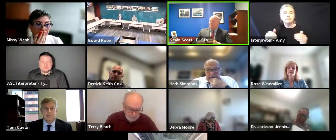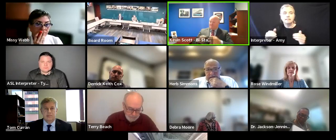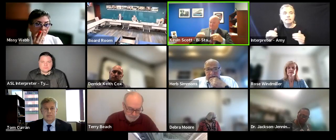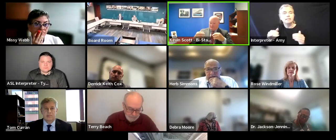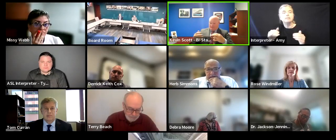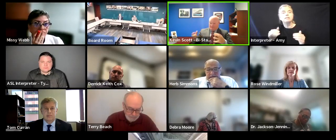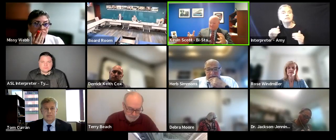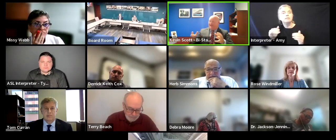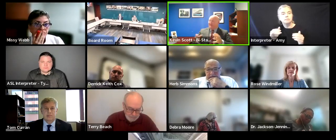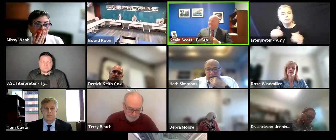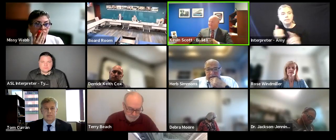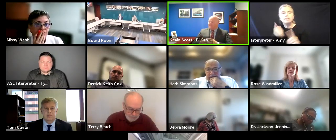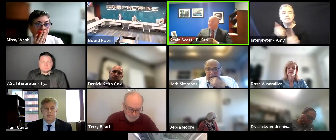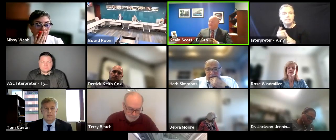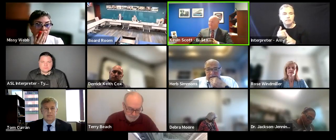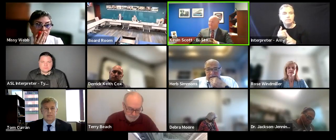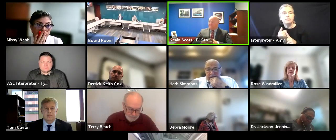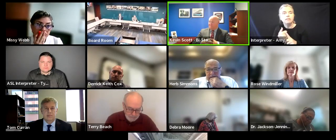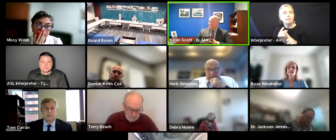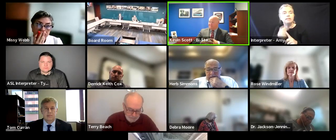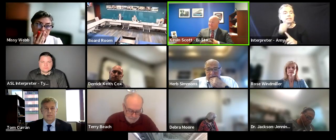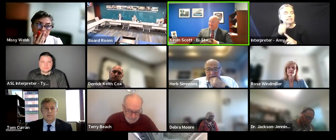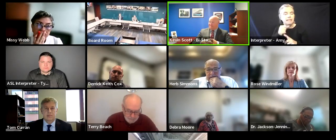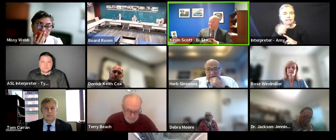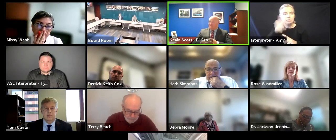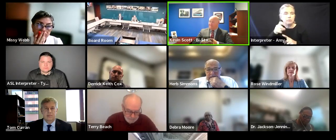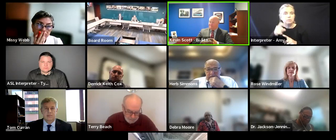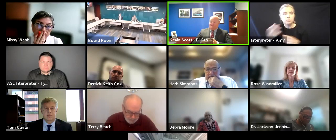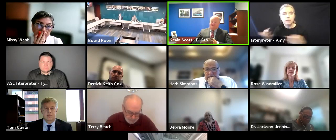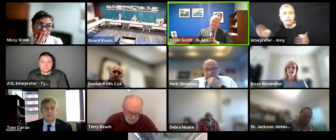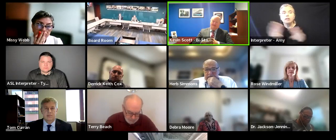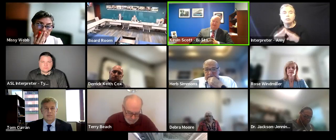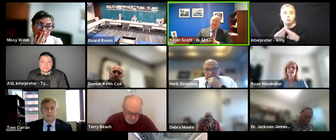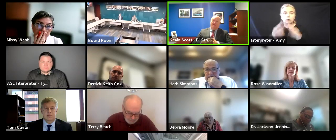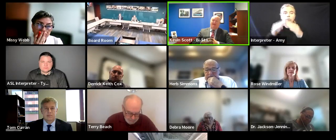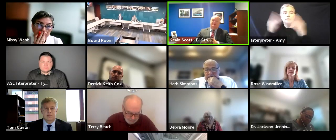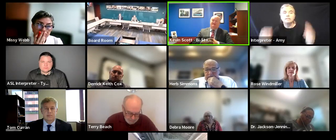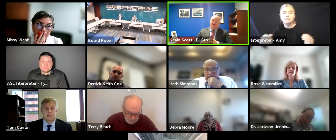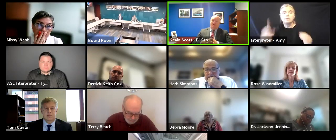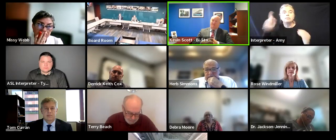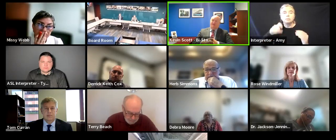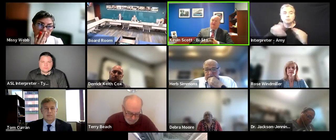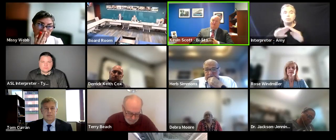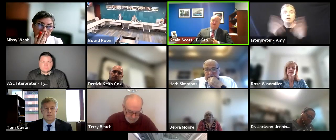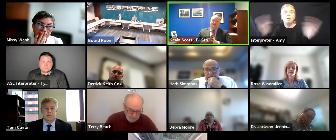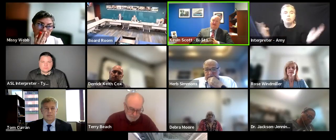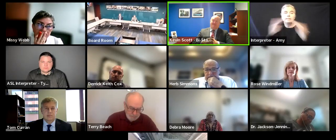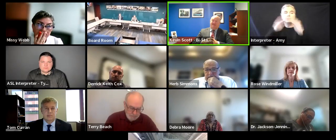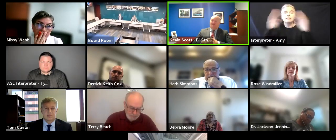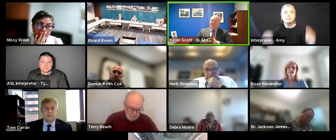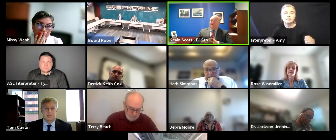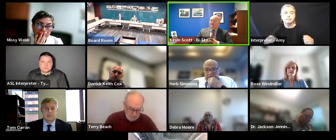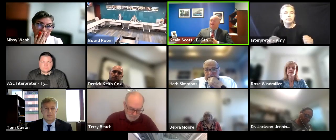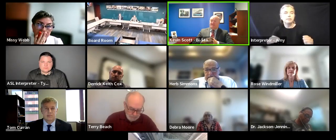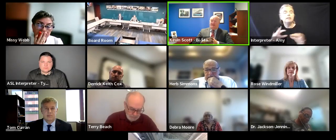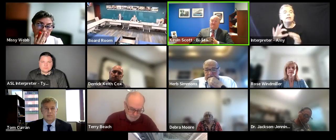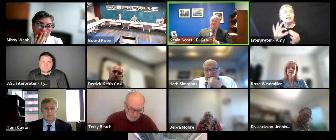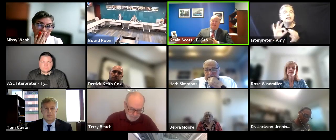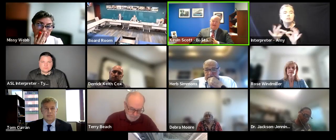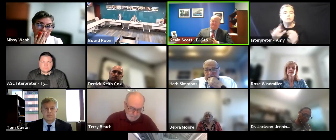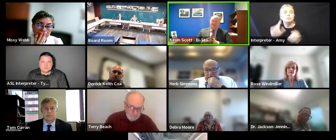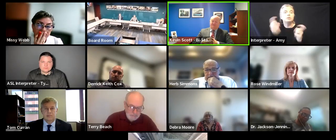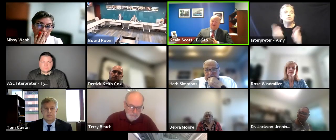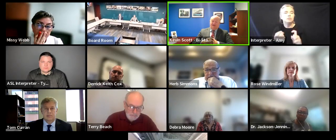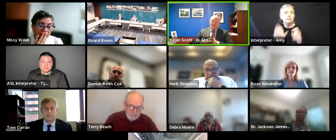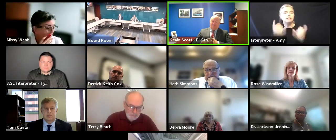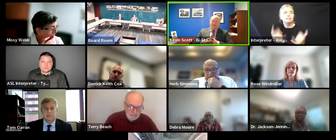not designed as a closed system. It was designed as an open system. So we are going to find things here and there that